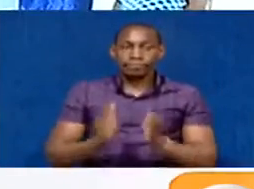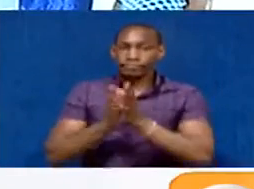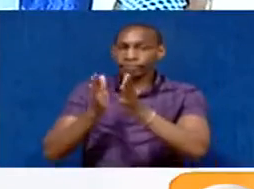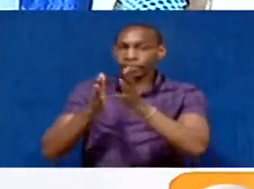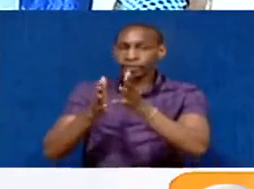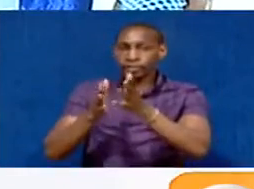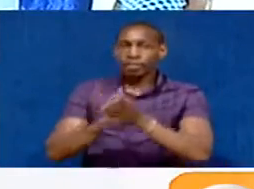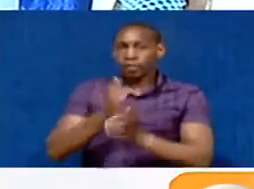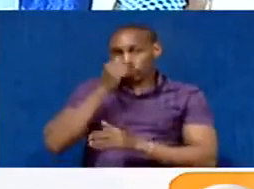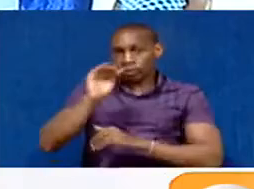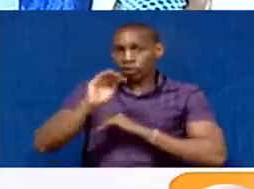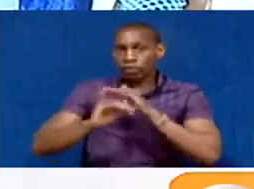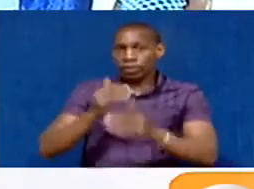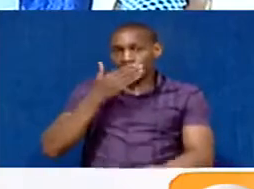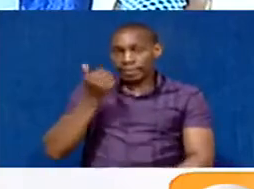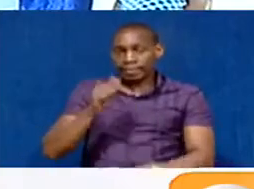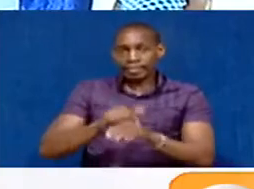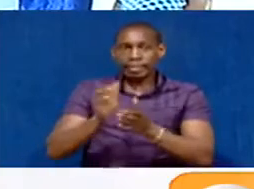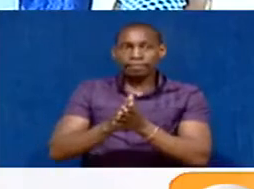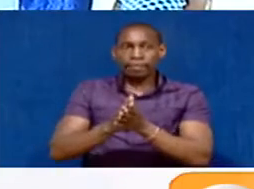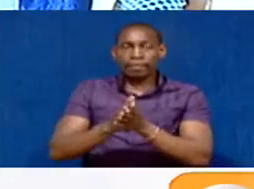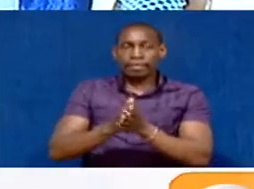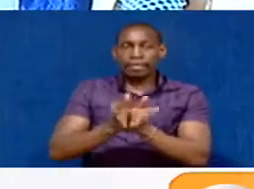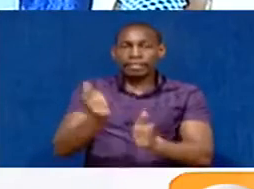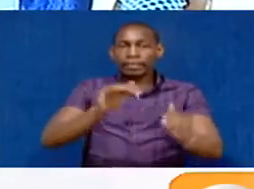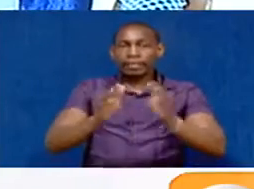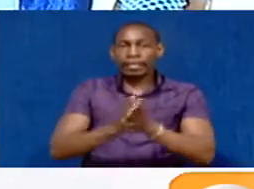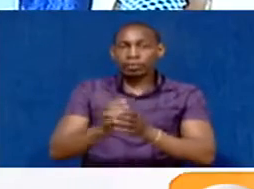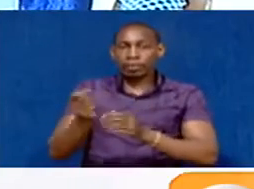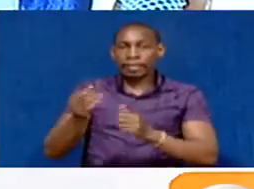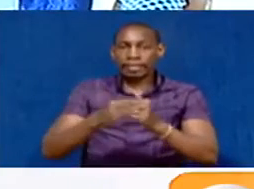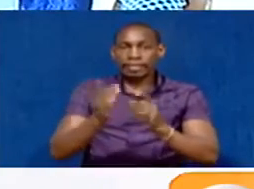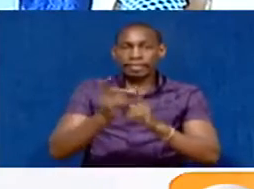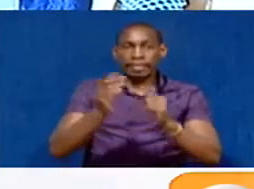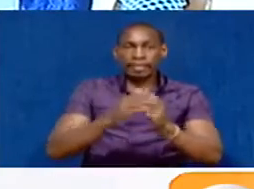Hongera kwake, tunamtakia kila laheri katika uchaguzi wa Agosti tarehe 9 ambapo kibarua kitakuwepo.